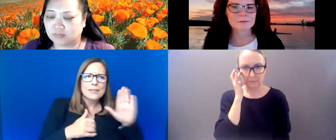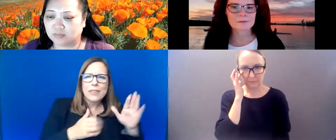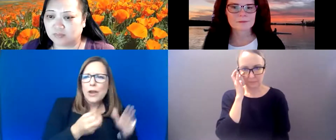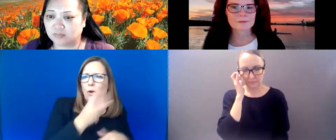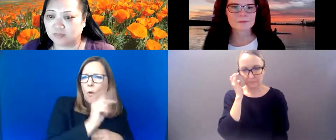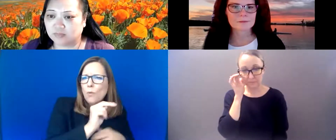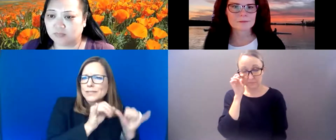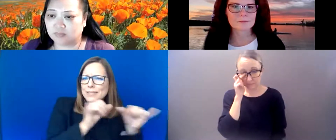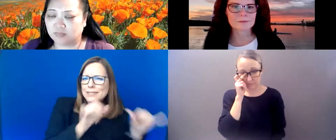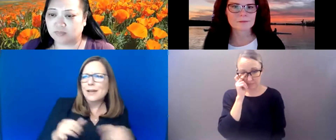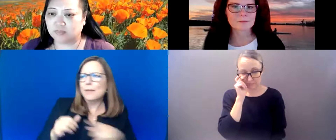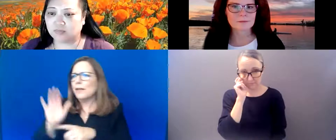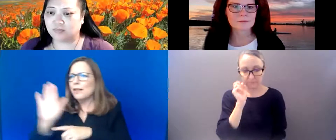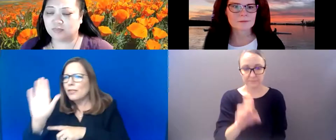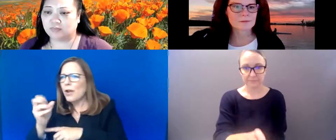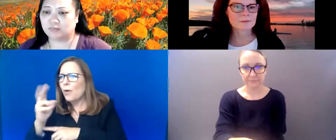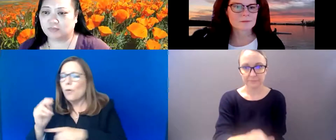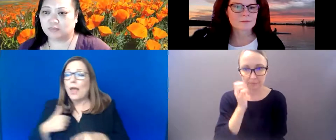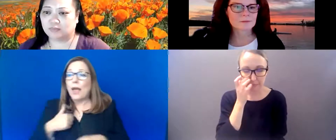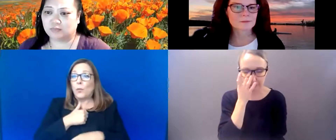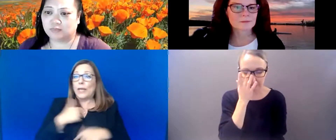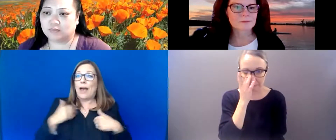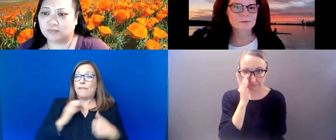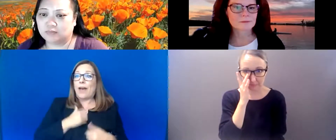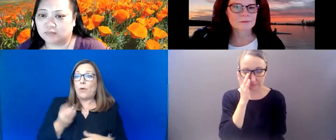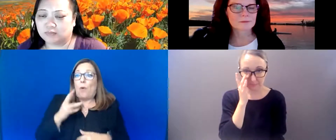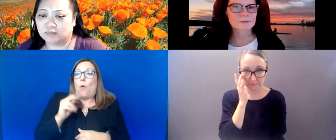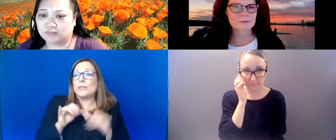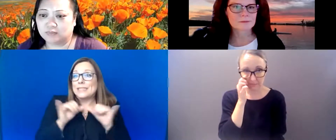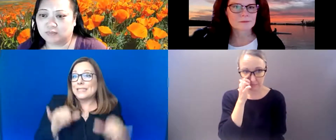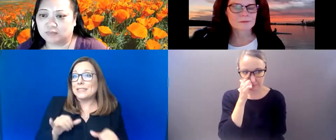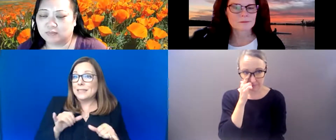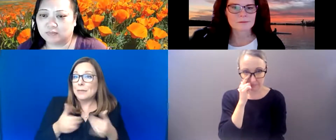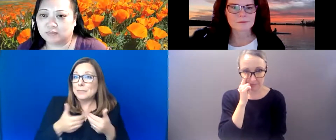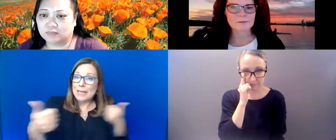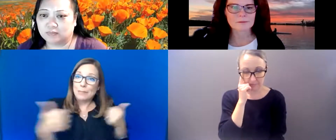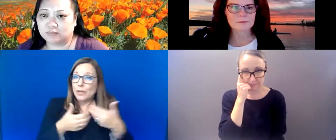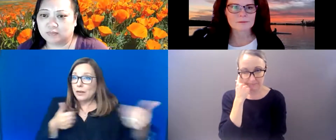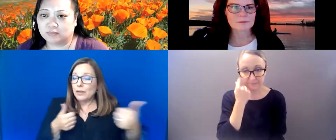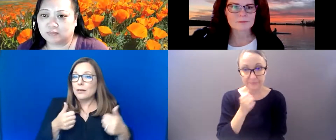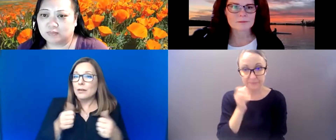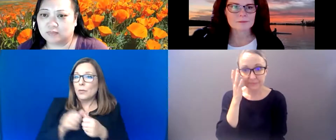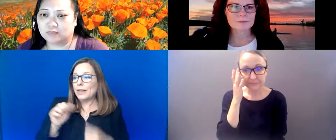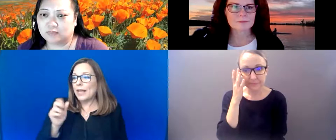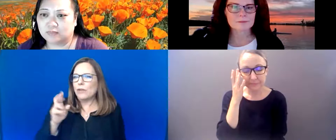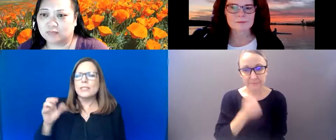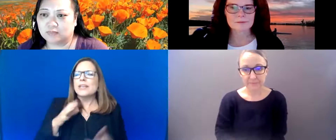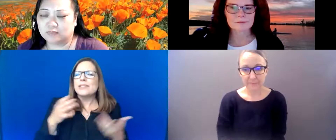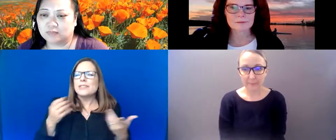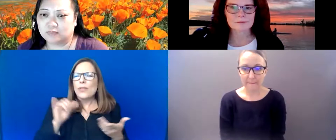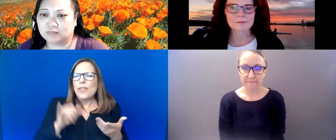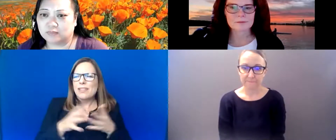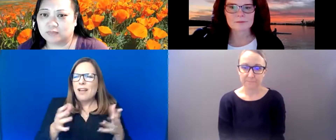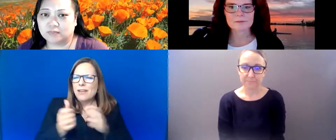own customized system, so to speak, with the ADRC. So there's a lot of competition. So that's my first question. And my